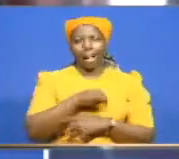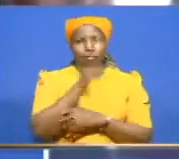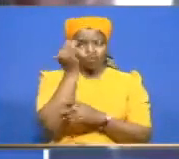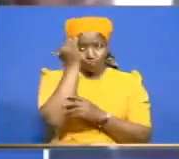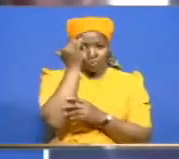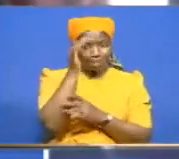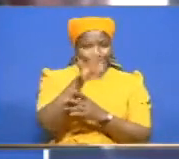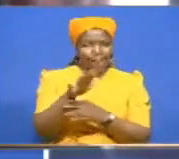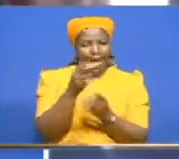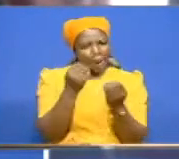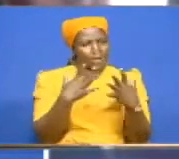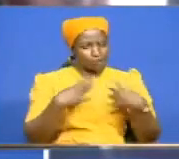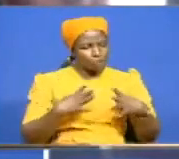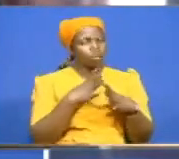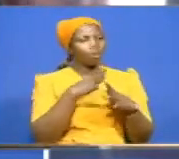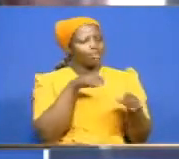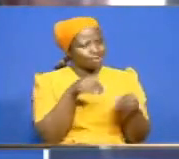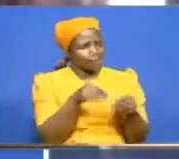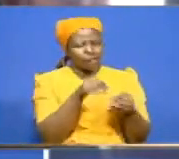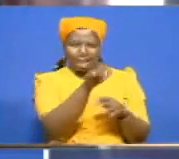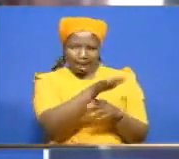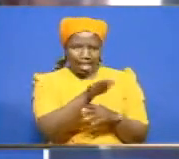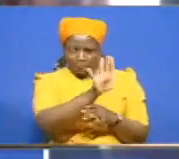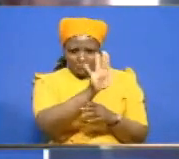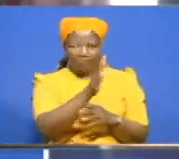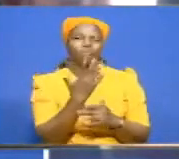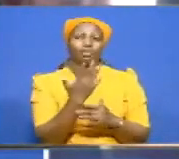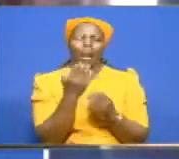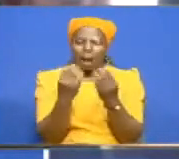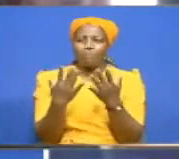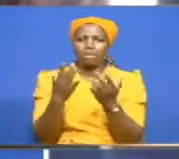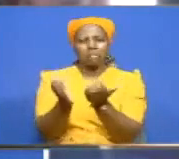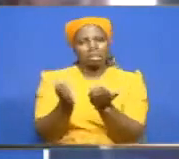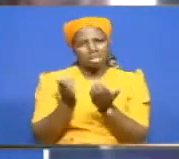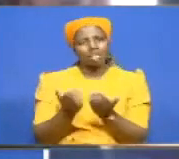many persons with disability are around them? How many wanahitaji